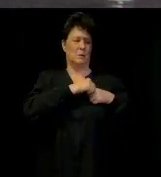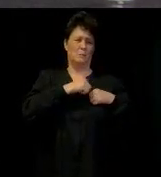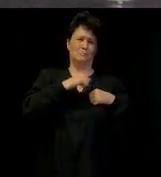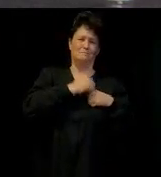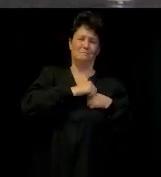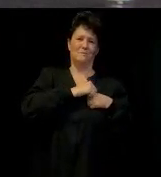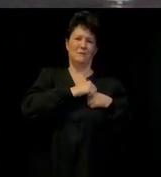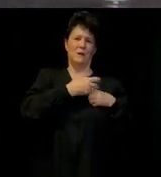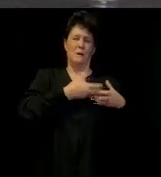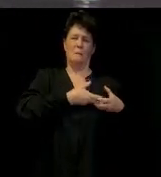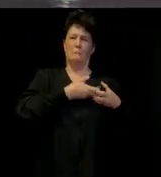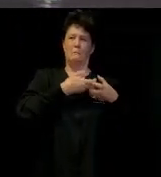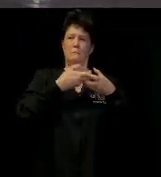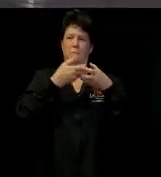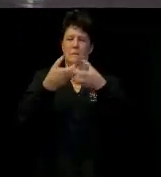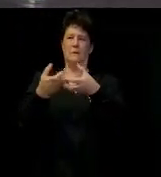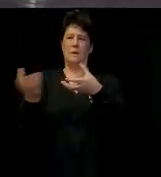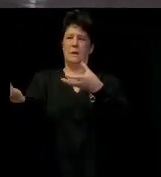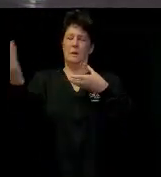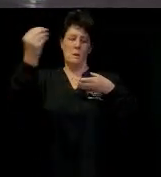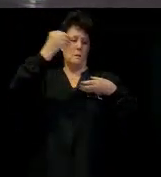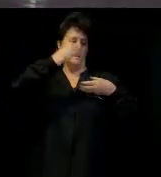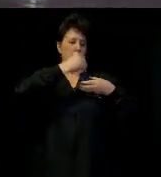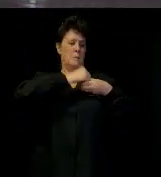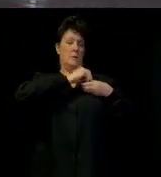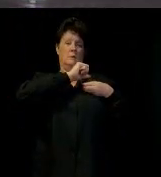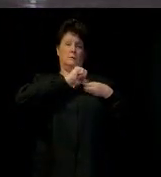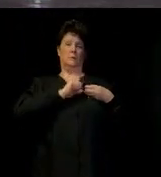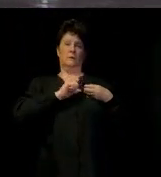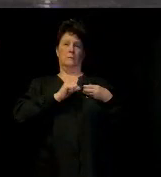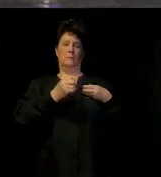their flesh, and give them a heart of the flesh.